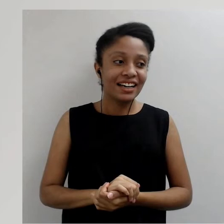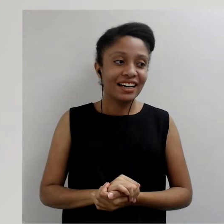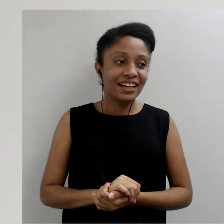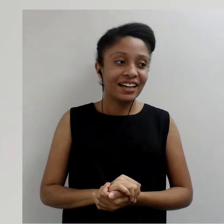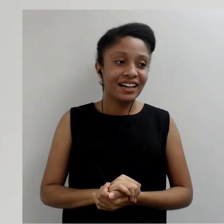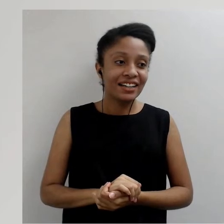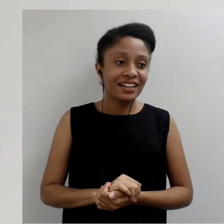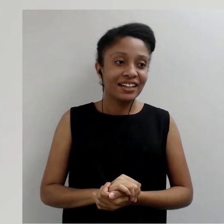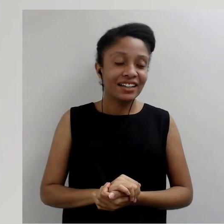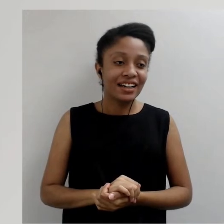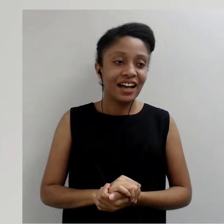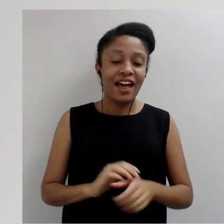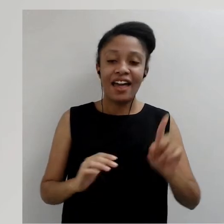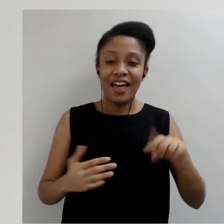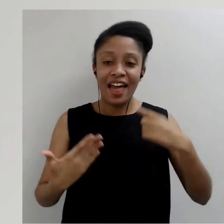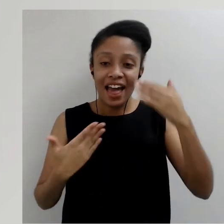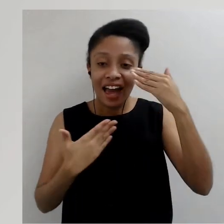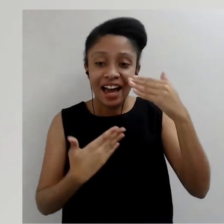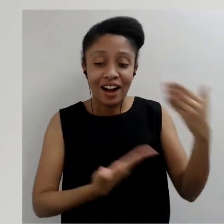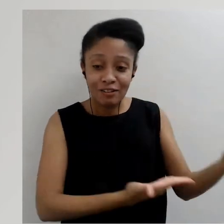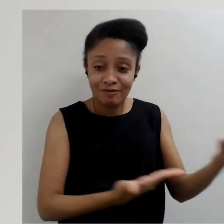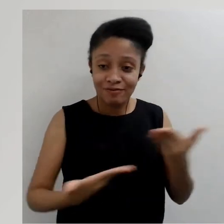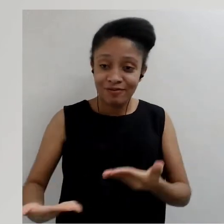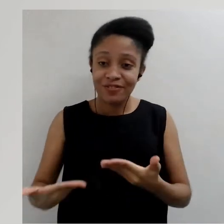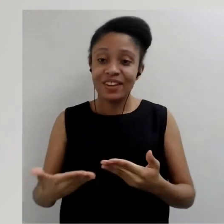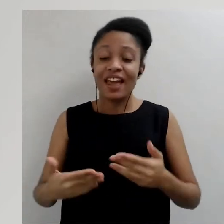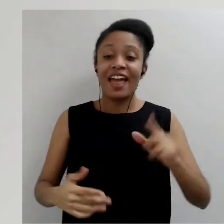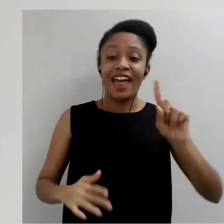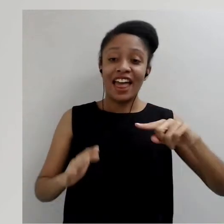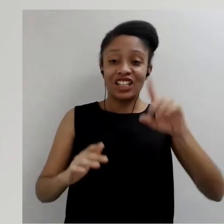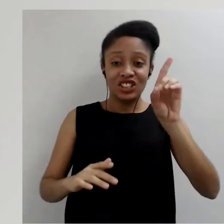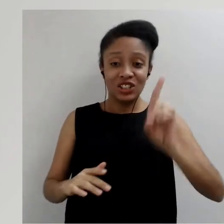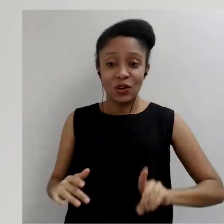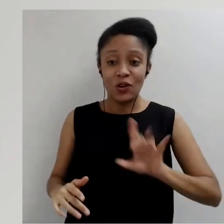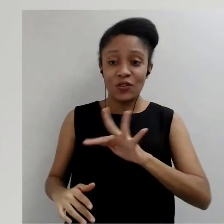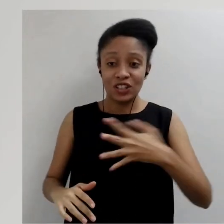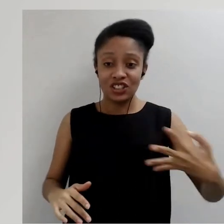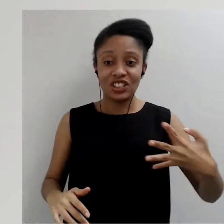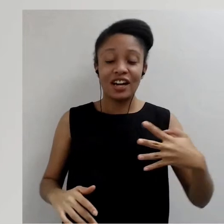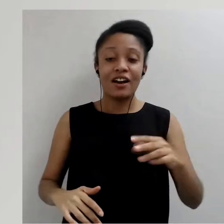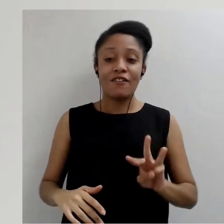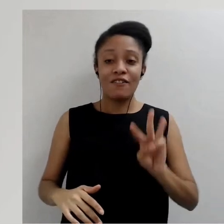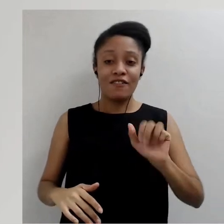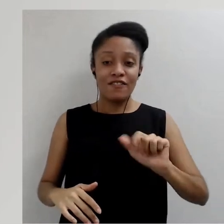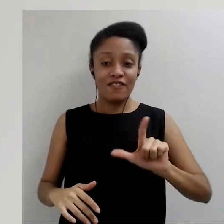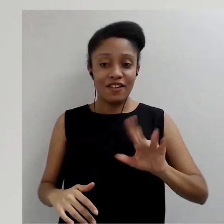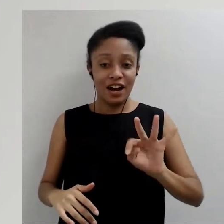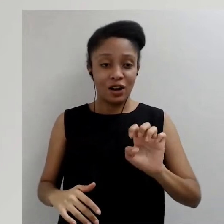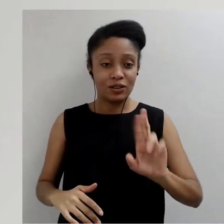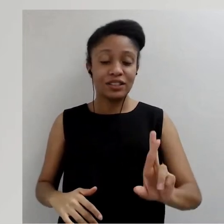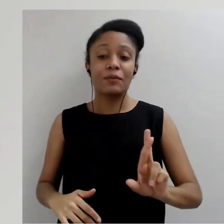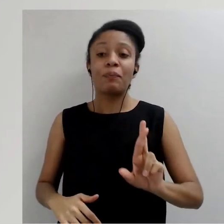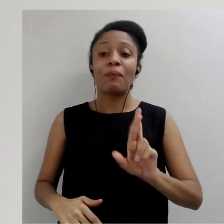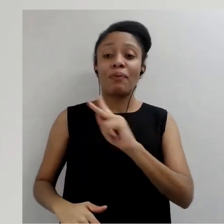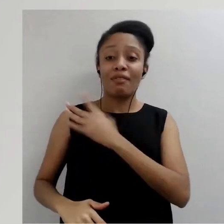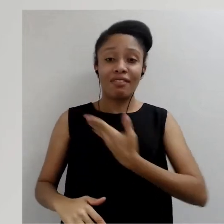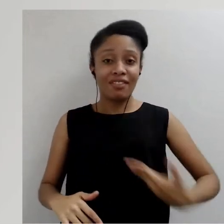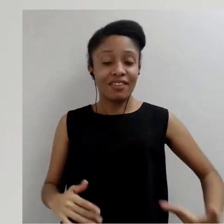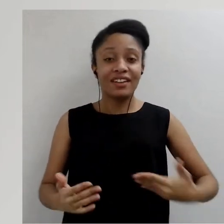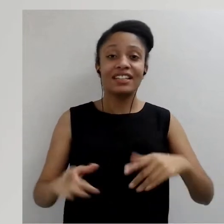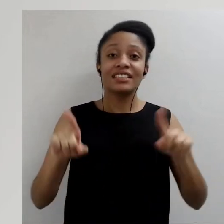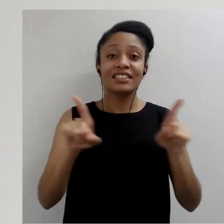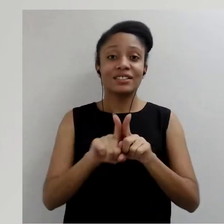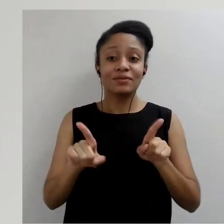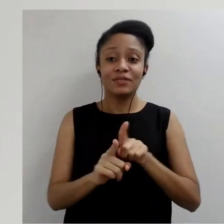Now our guest is Valter Zanacoli, director of Firjan and head of